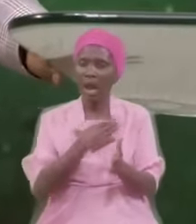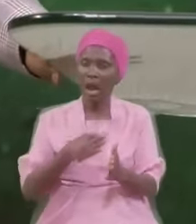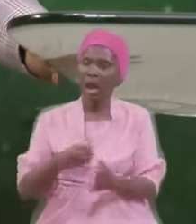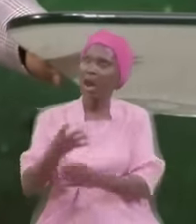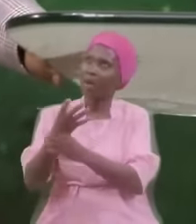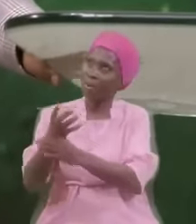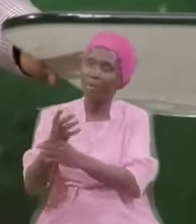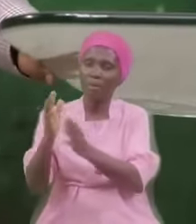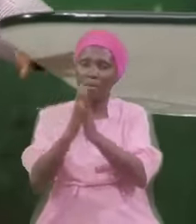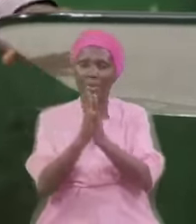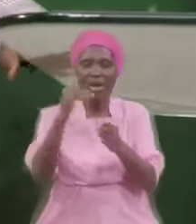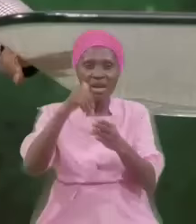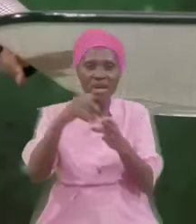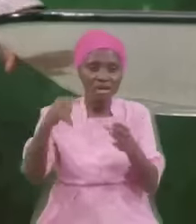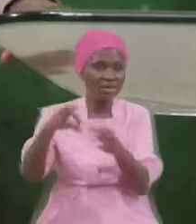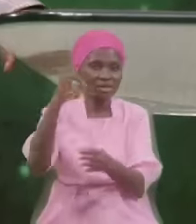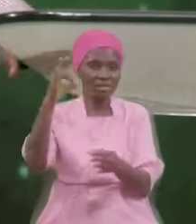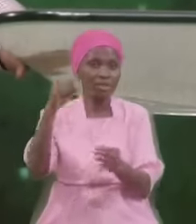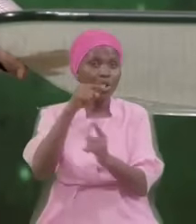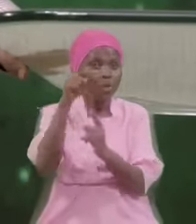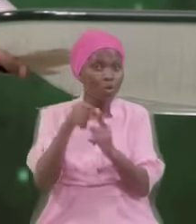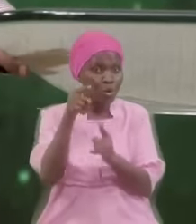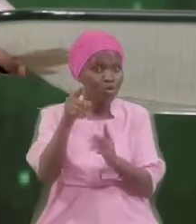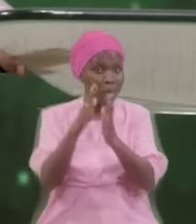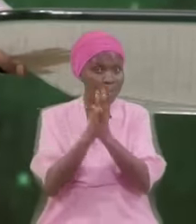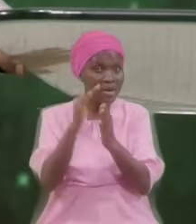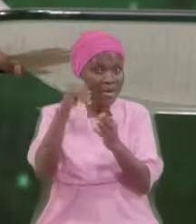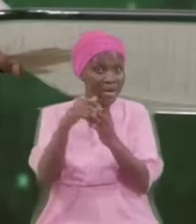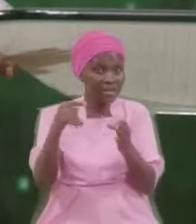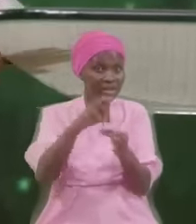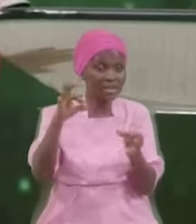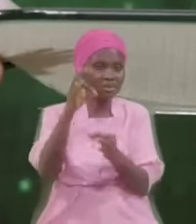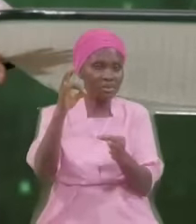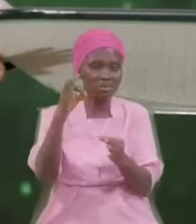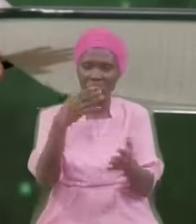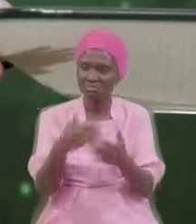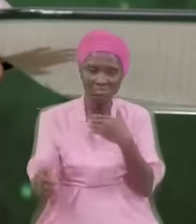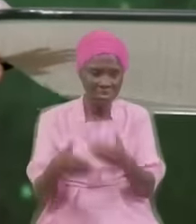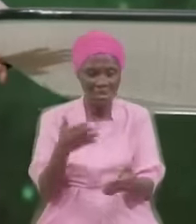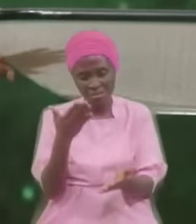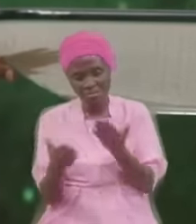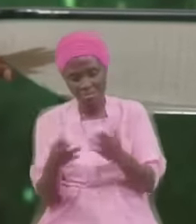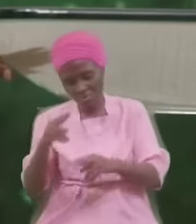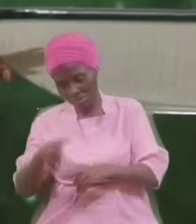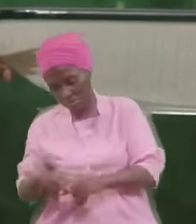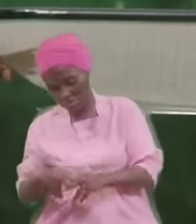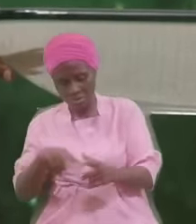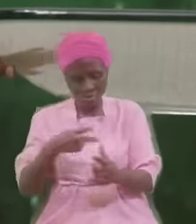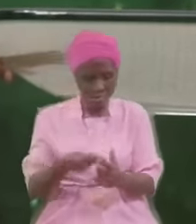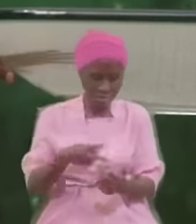the spirit. When you pray in the spirit, it doesn't matter whether you're sitting or